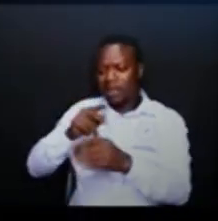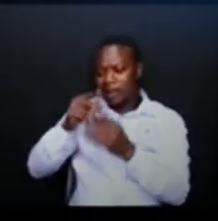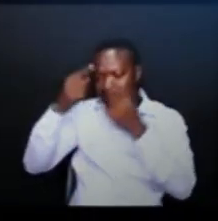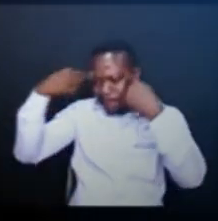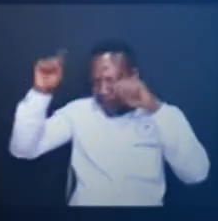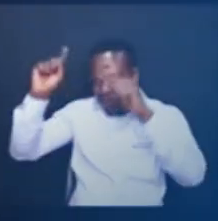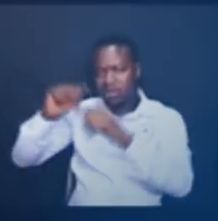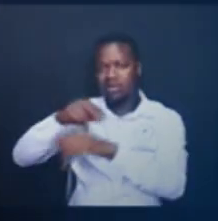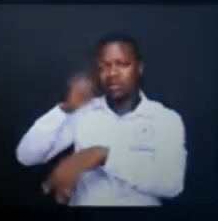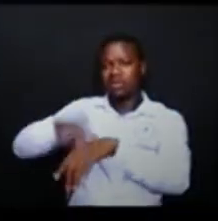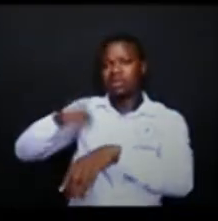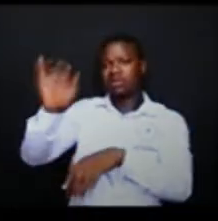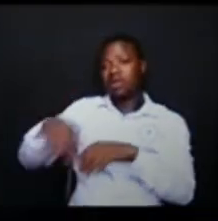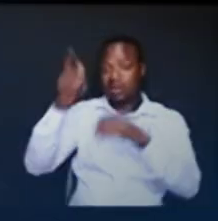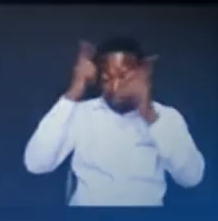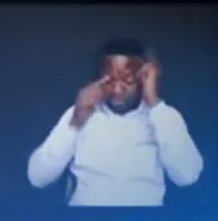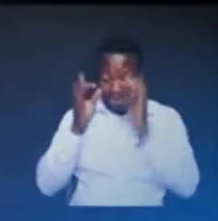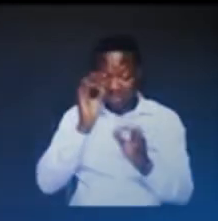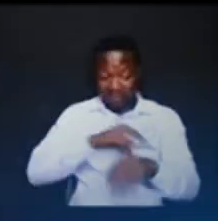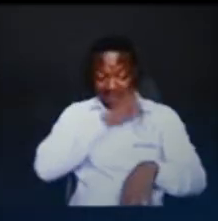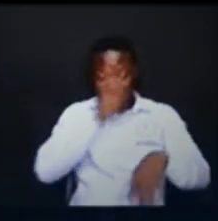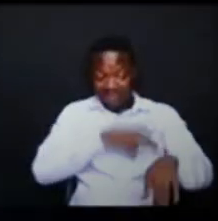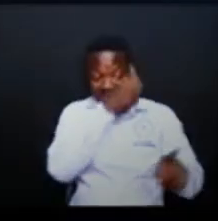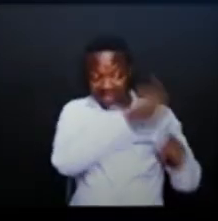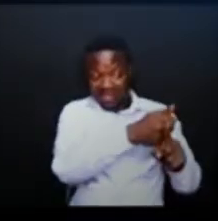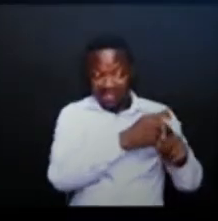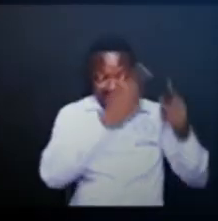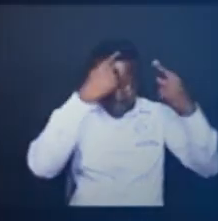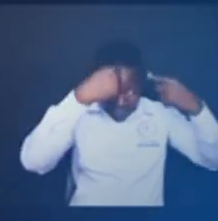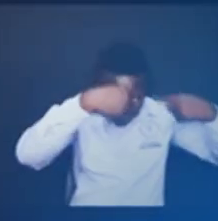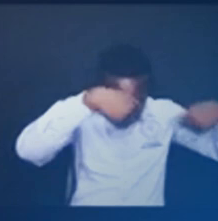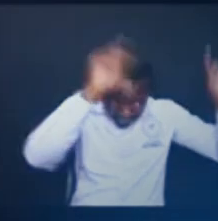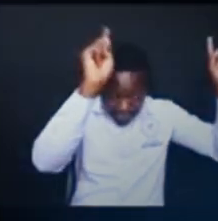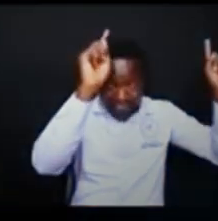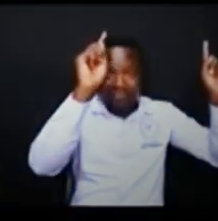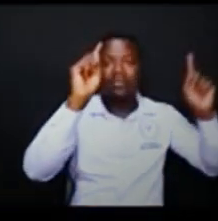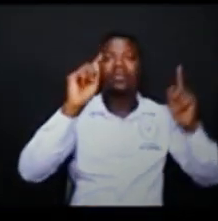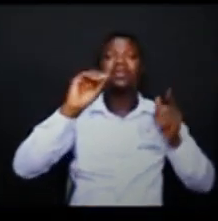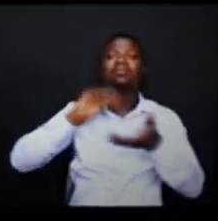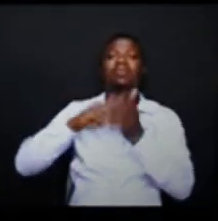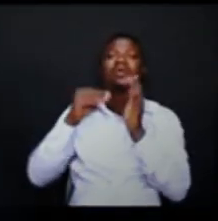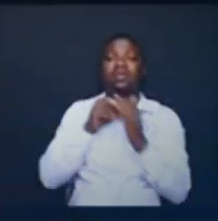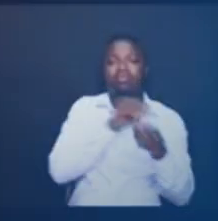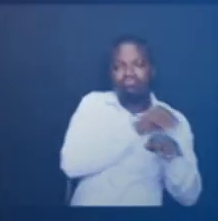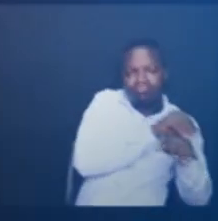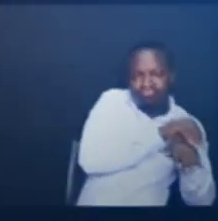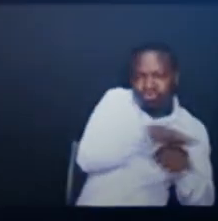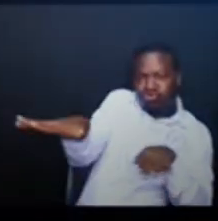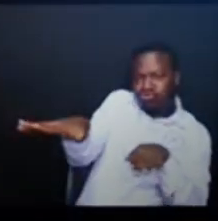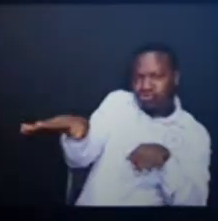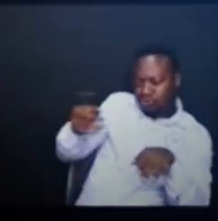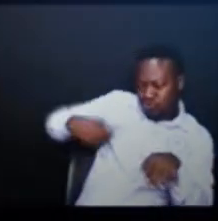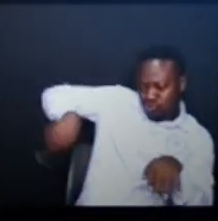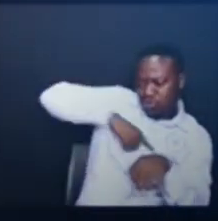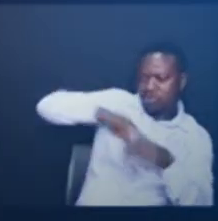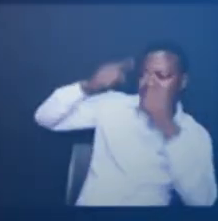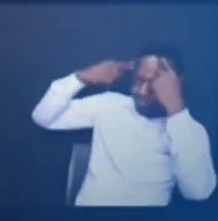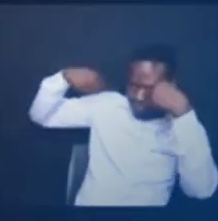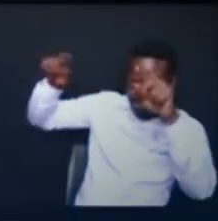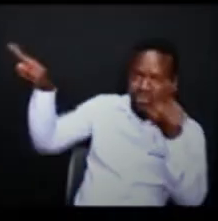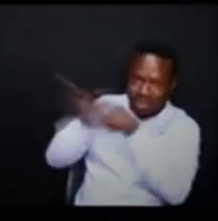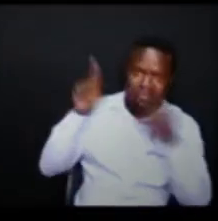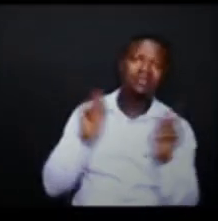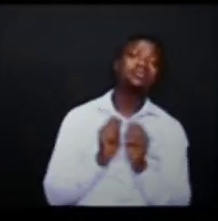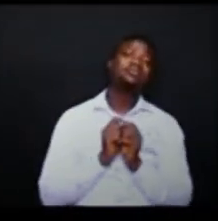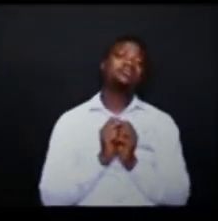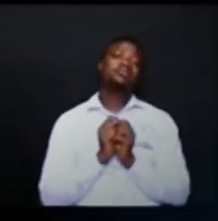yaman yi ni yedi. Because if the nation prospers, it says we man no di here, we too would prosper. Yenso